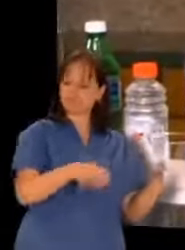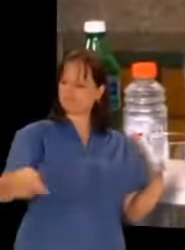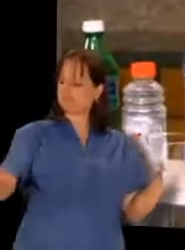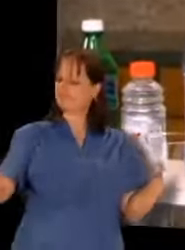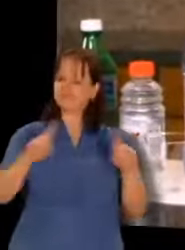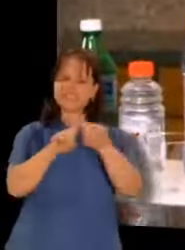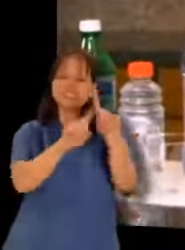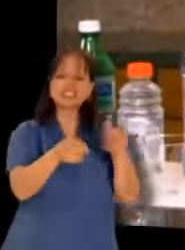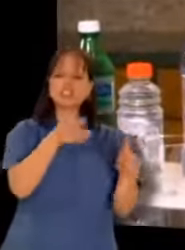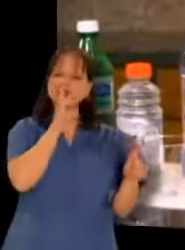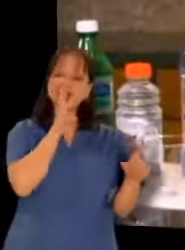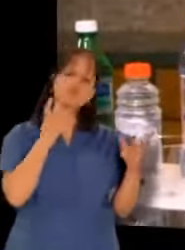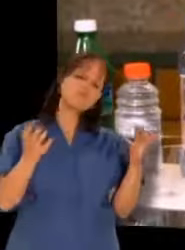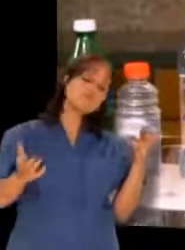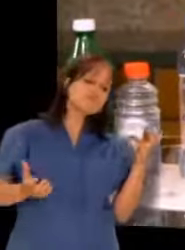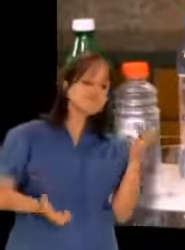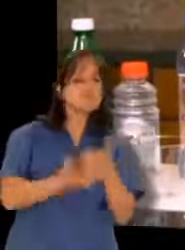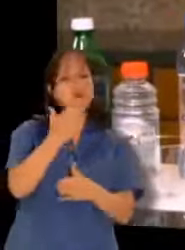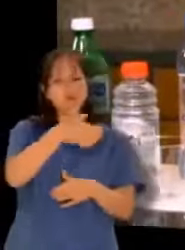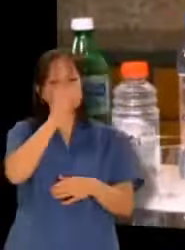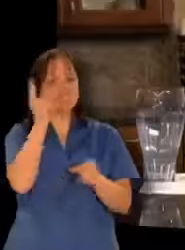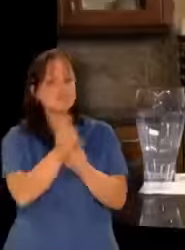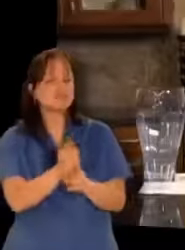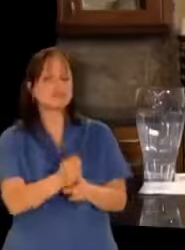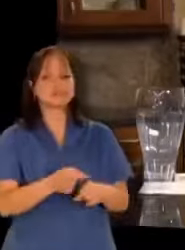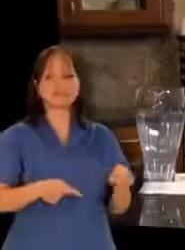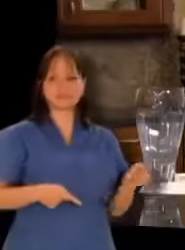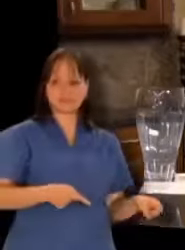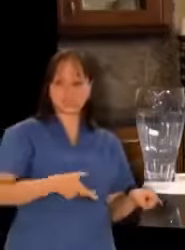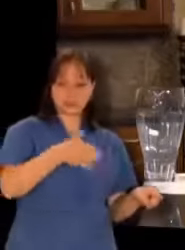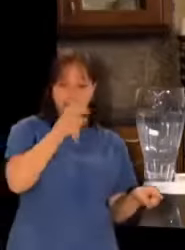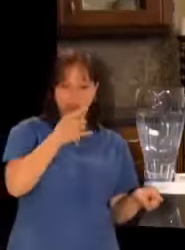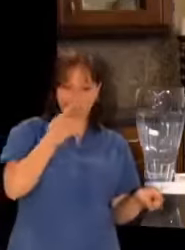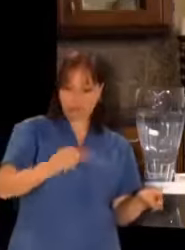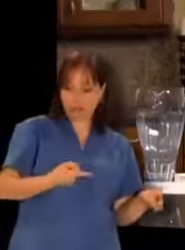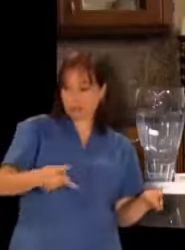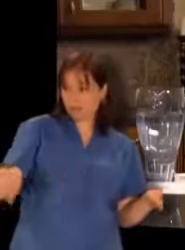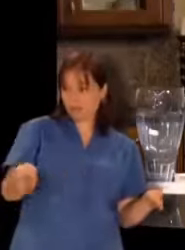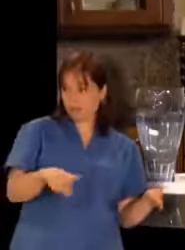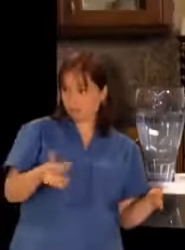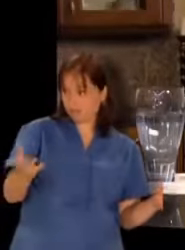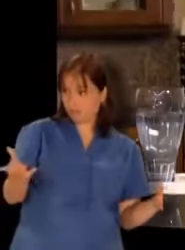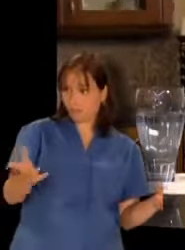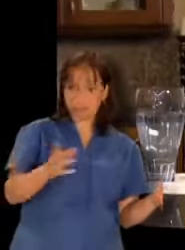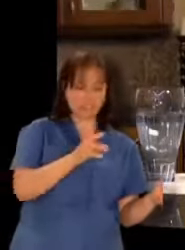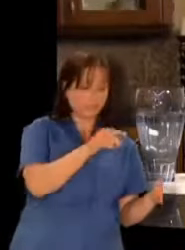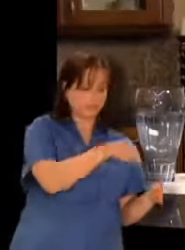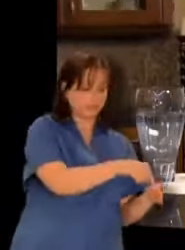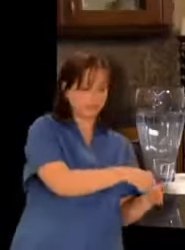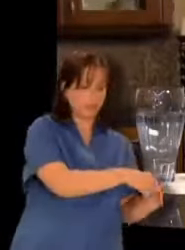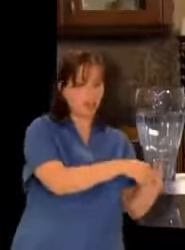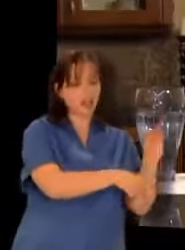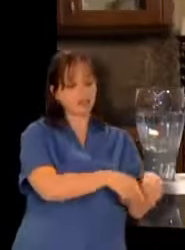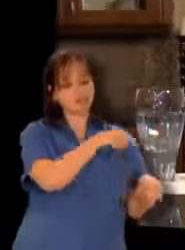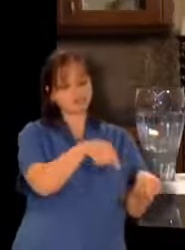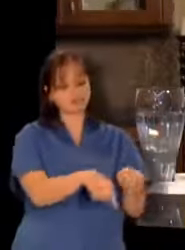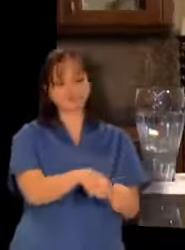of liquids that most people drink, right? Did you drink any of this? Dasani? How about